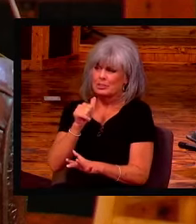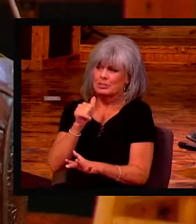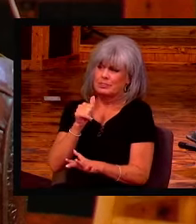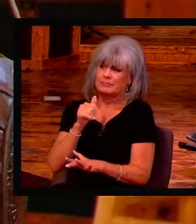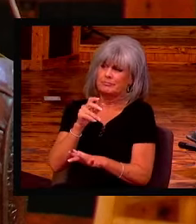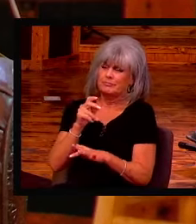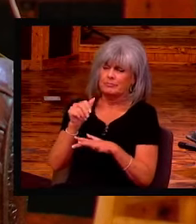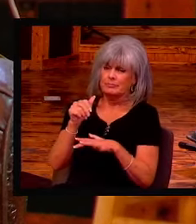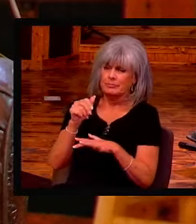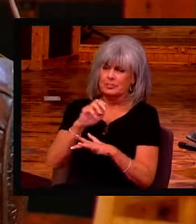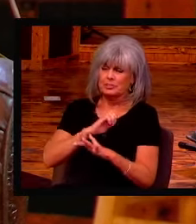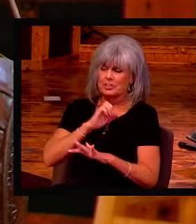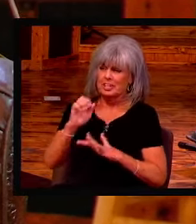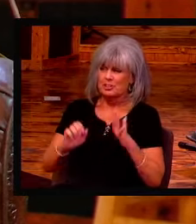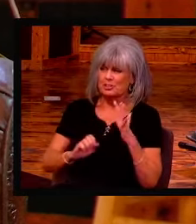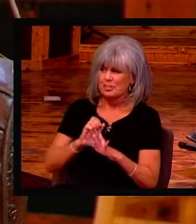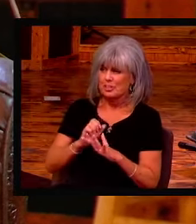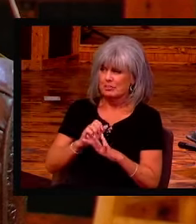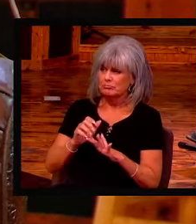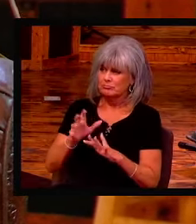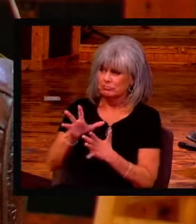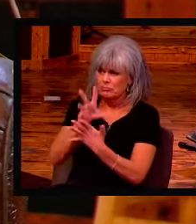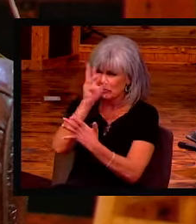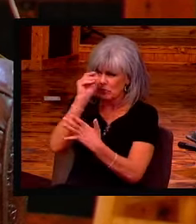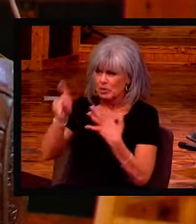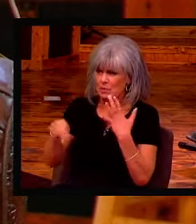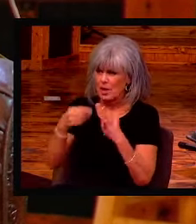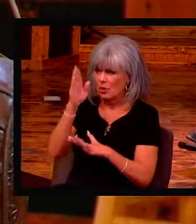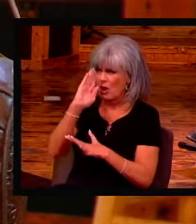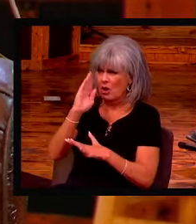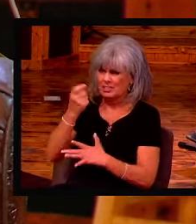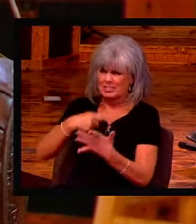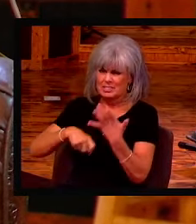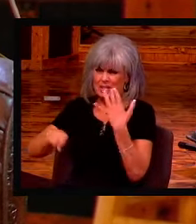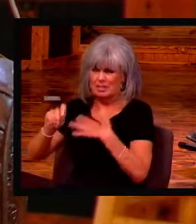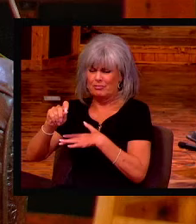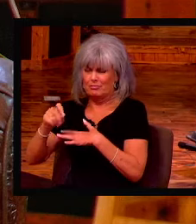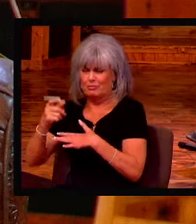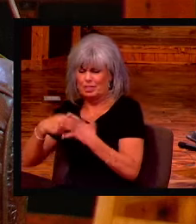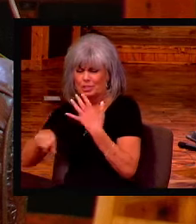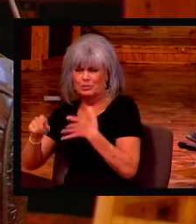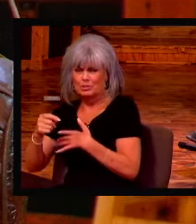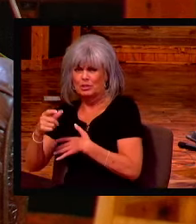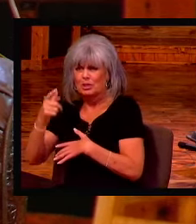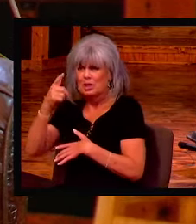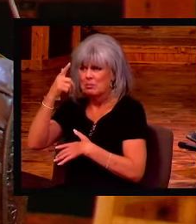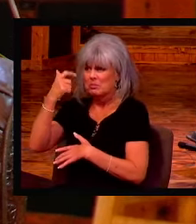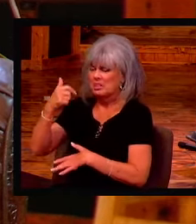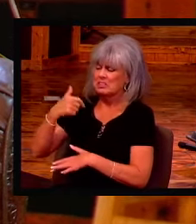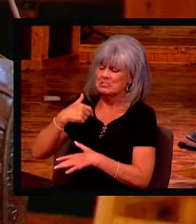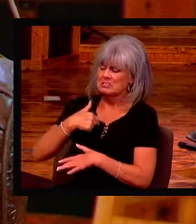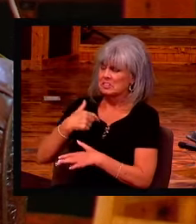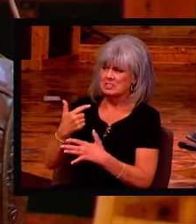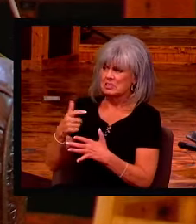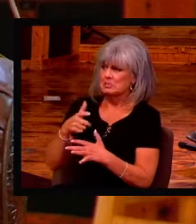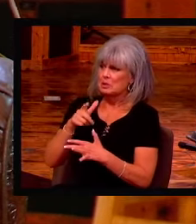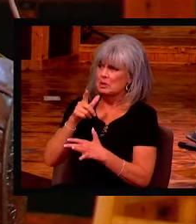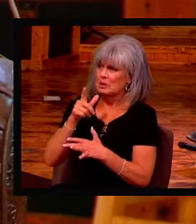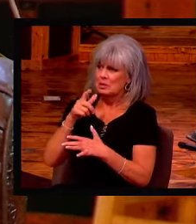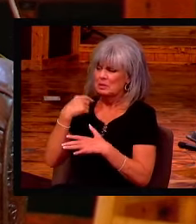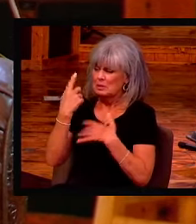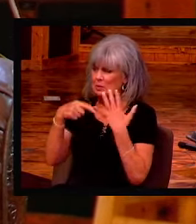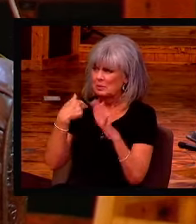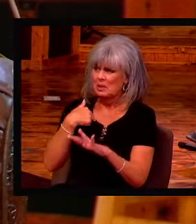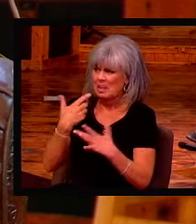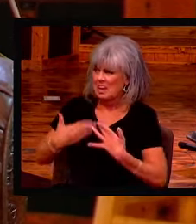into learning about God than to do what you're doing? And he's like, because this is what I am, this is who I am. I said,